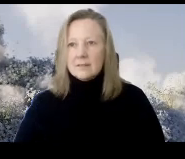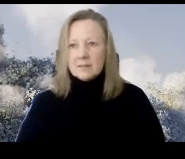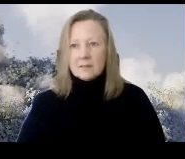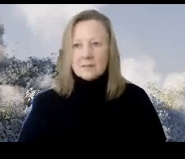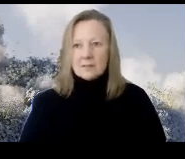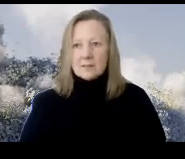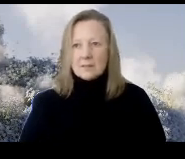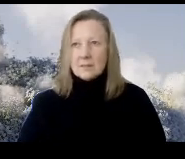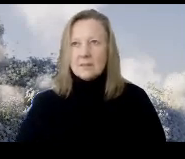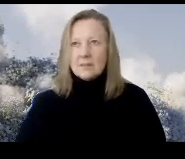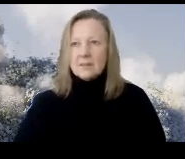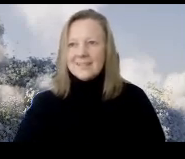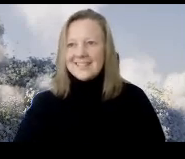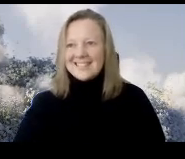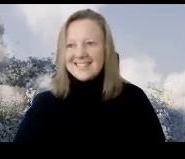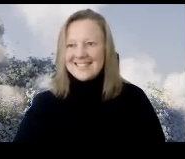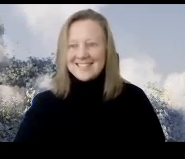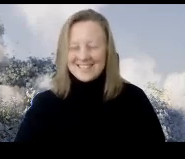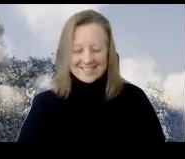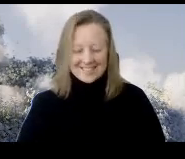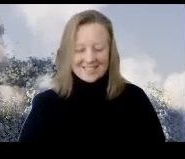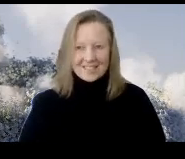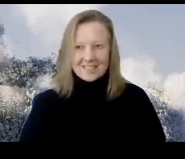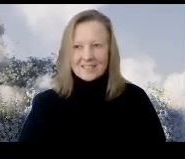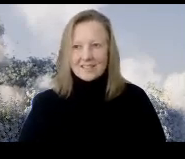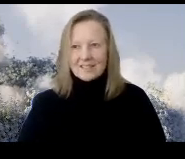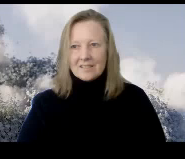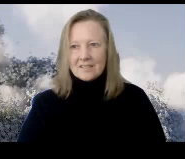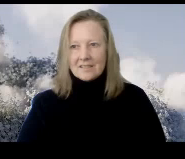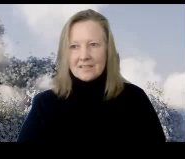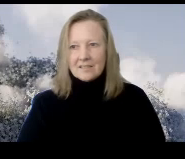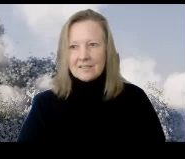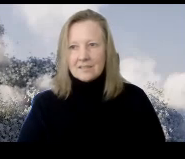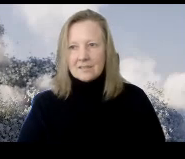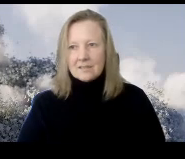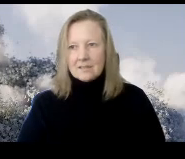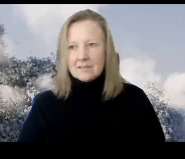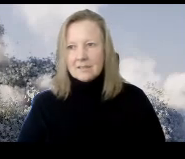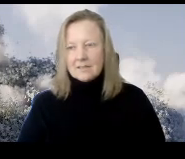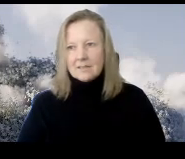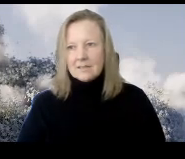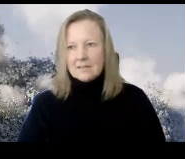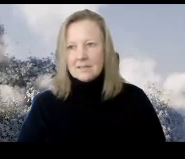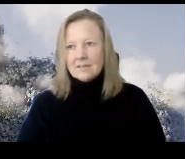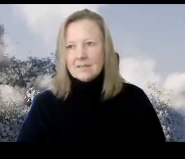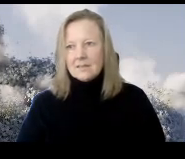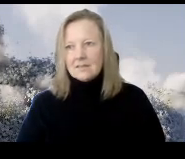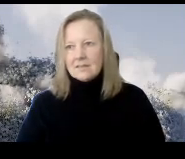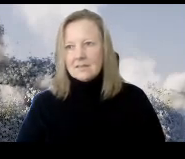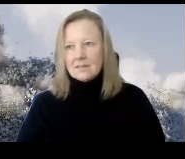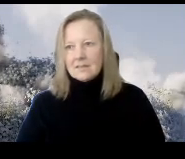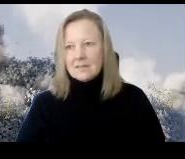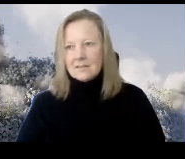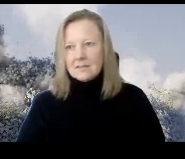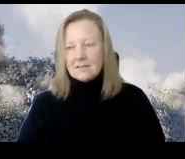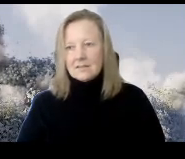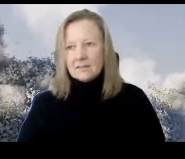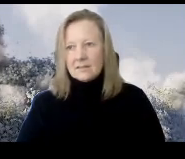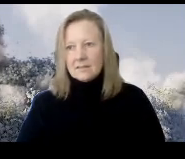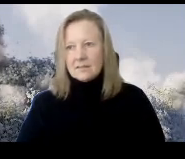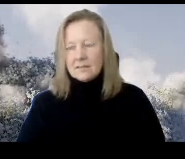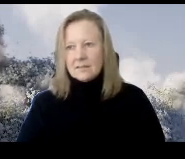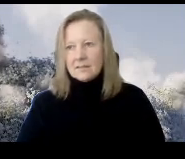that very informative presentation. Yes, and we will now open it up for the audience. We do have,